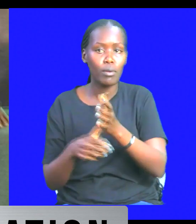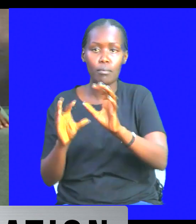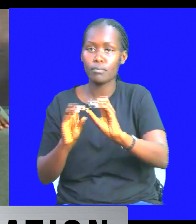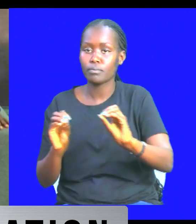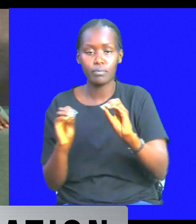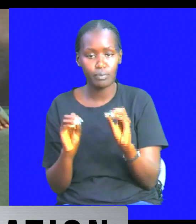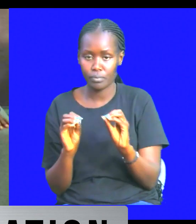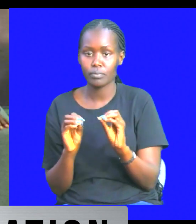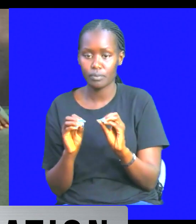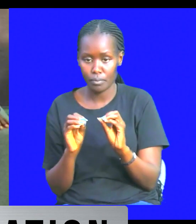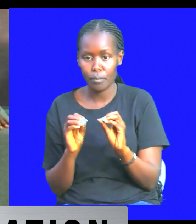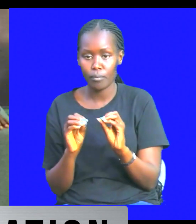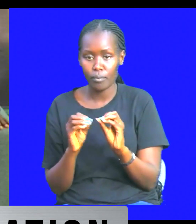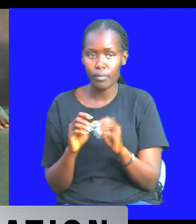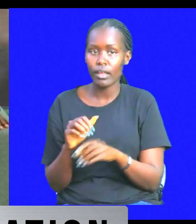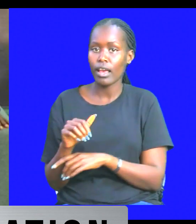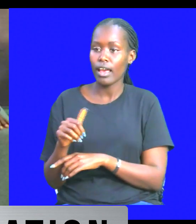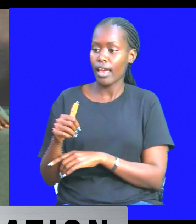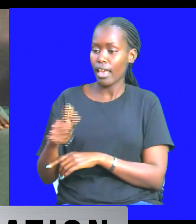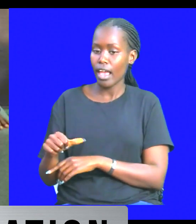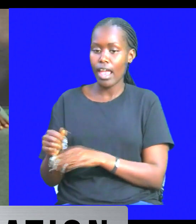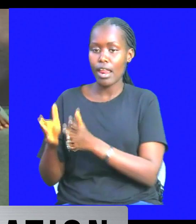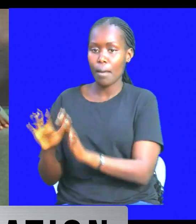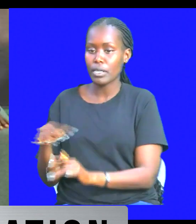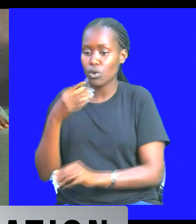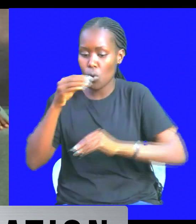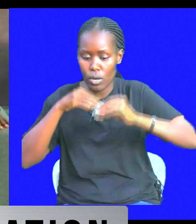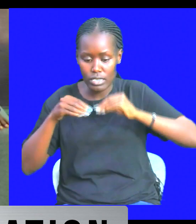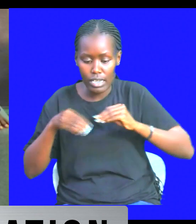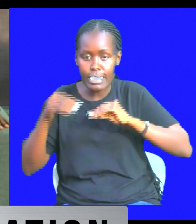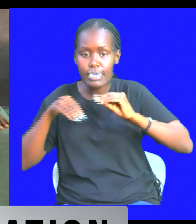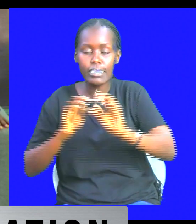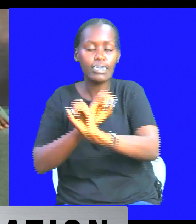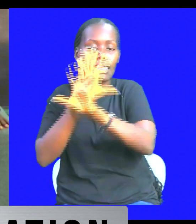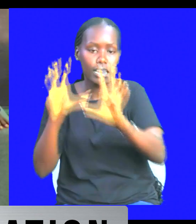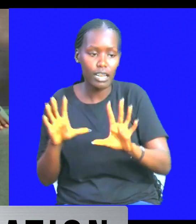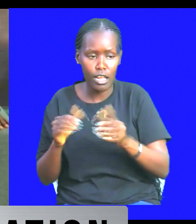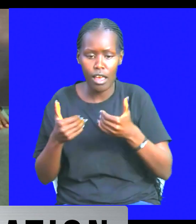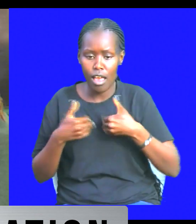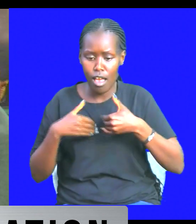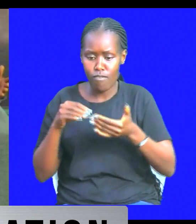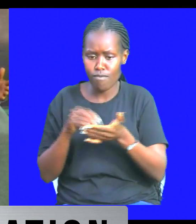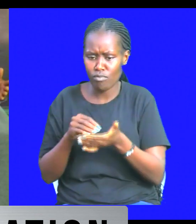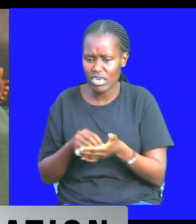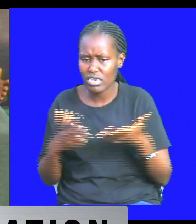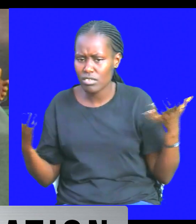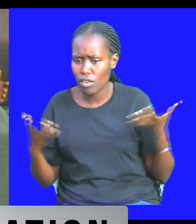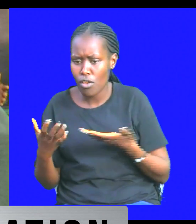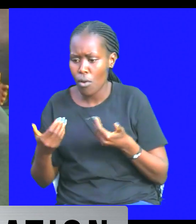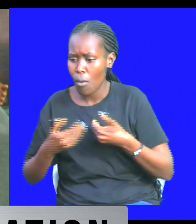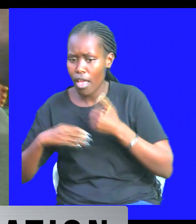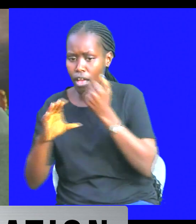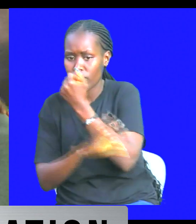that anybody who is elected clearly, John. We don't have this scenario where, and there are countries, even in Africa